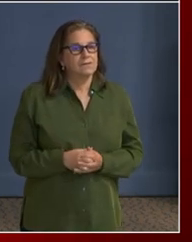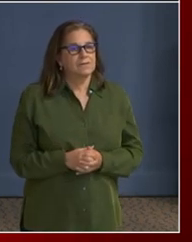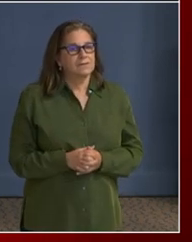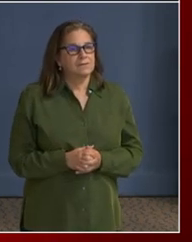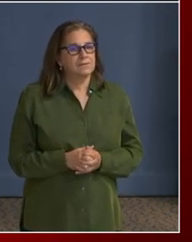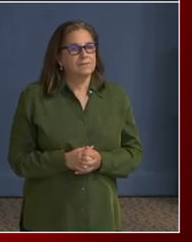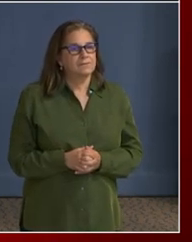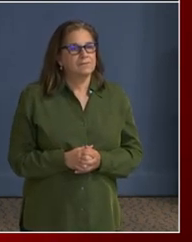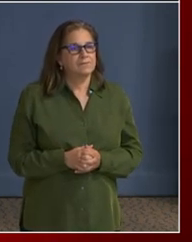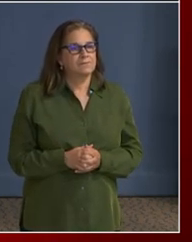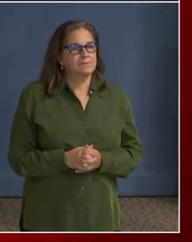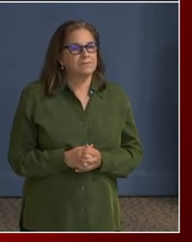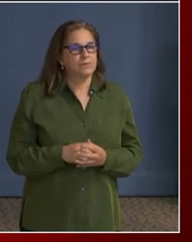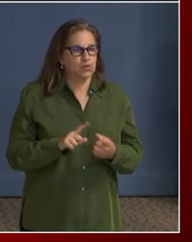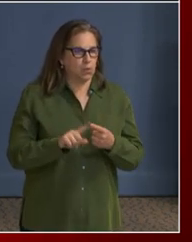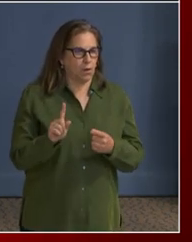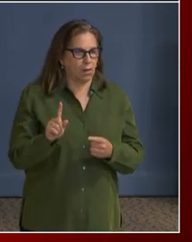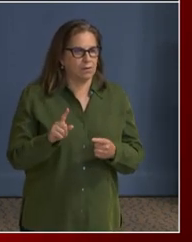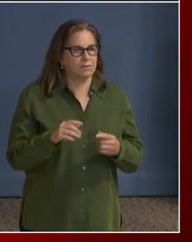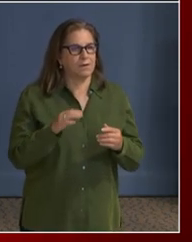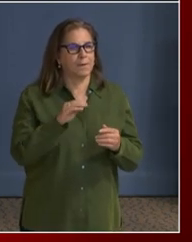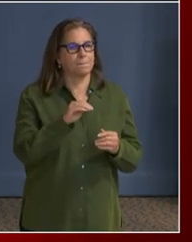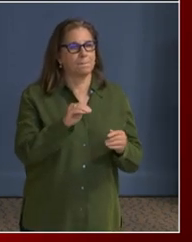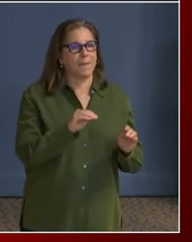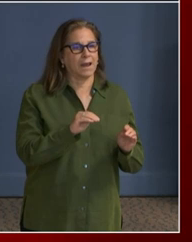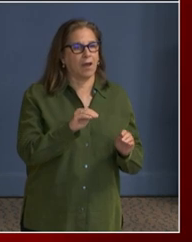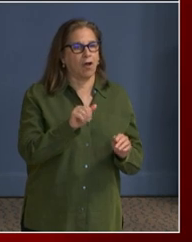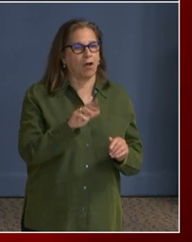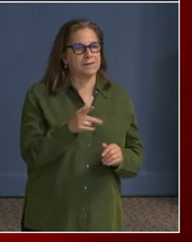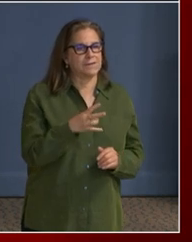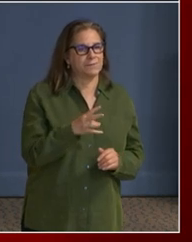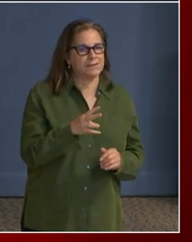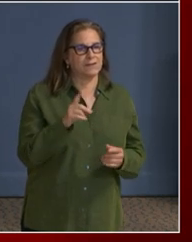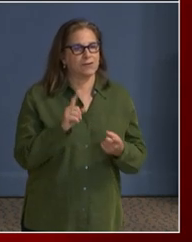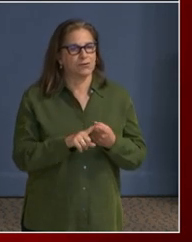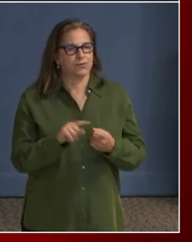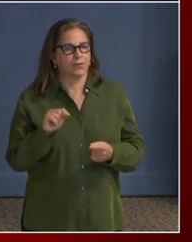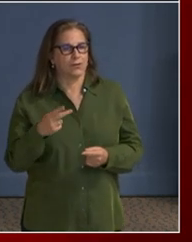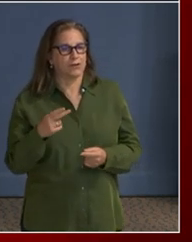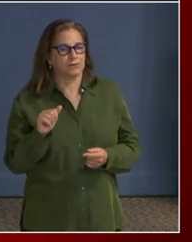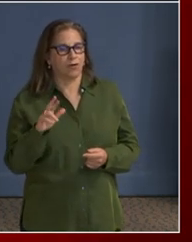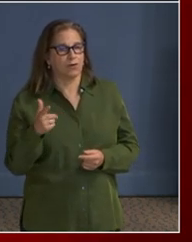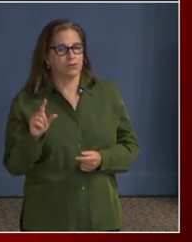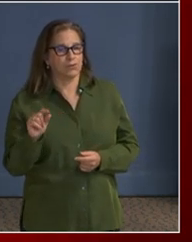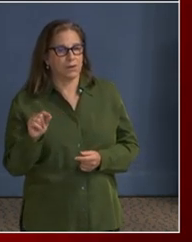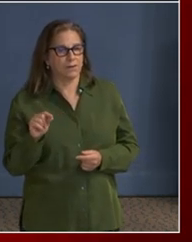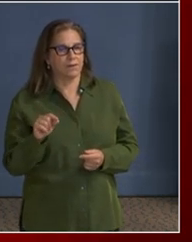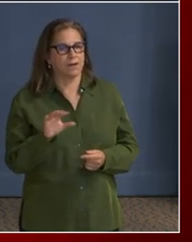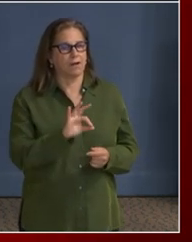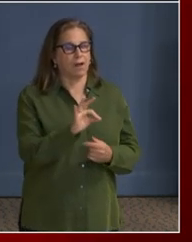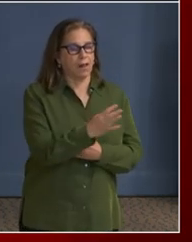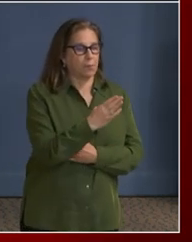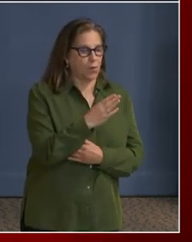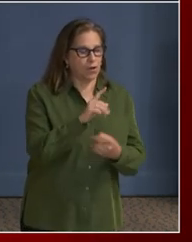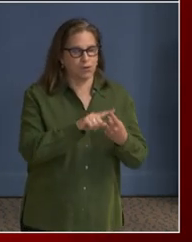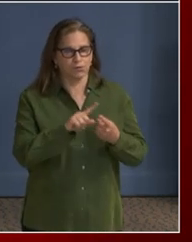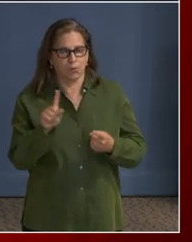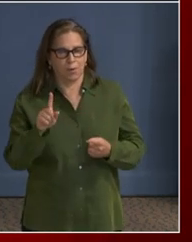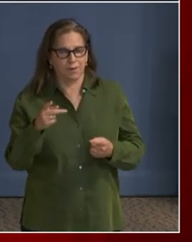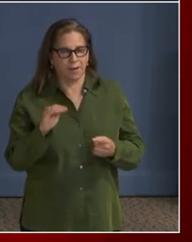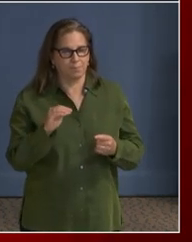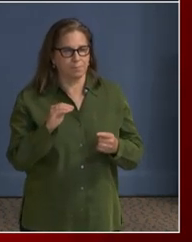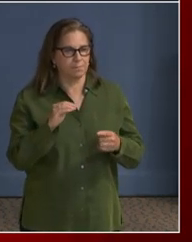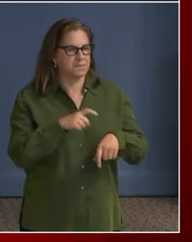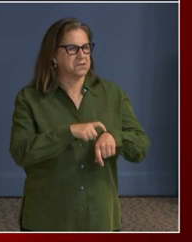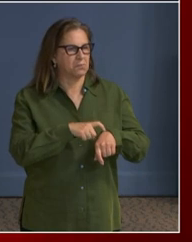And again, 9 a.m. to 1 p.m. So please, again, register by tomorrow if your child